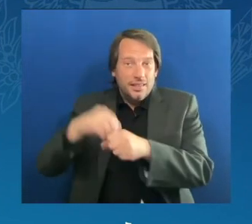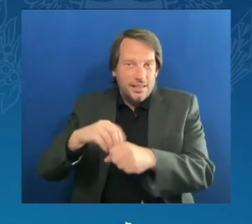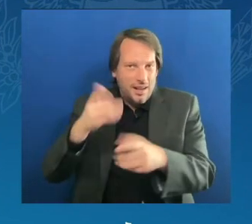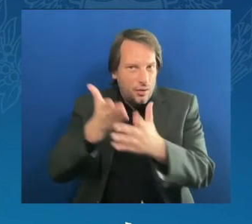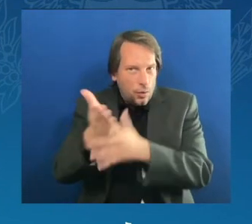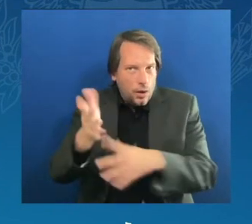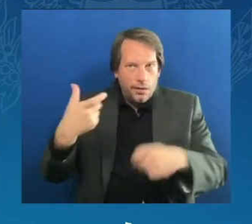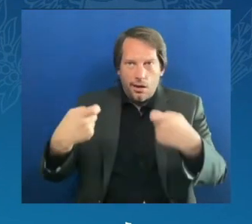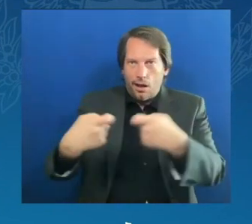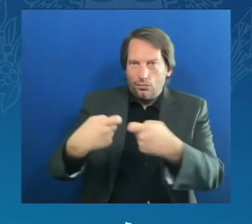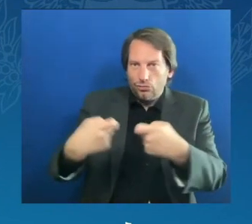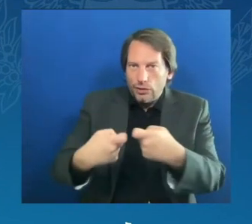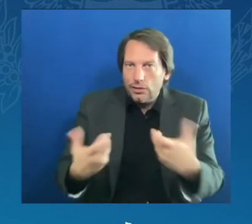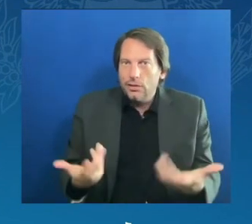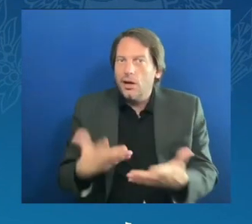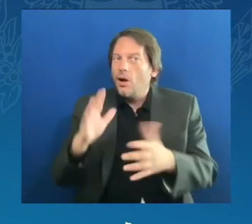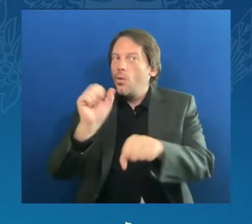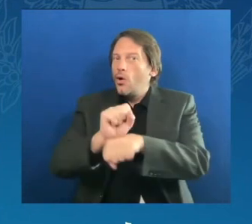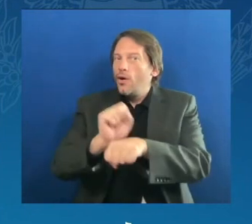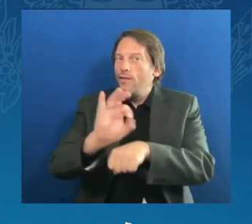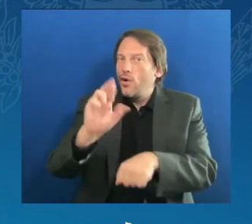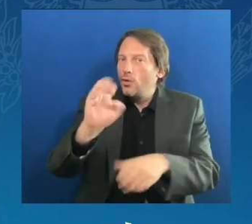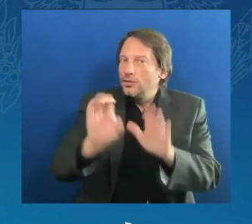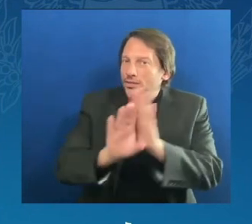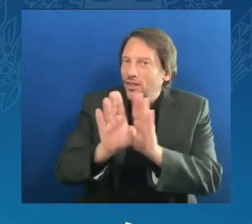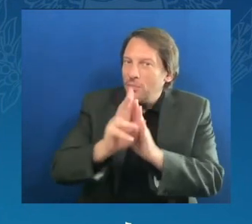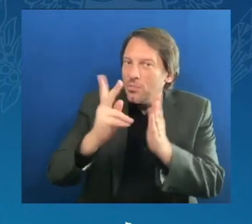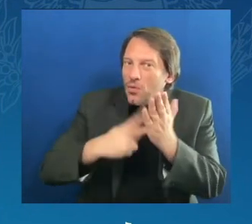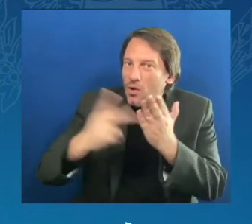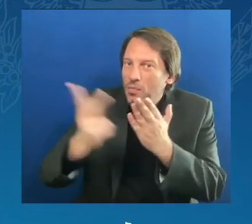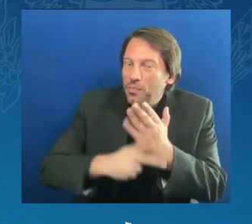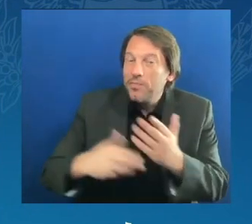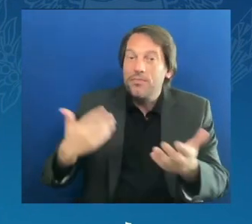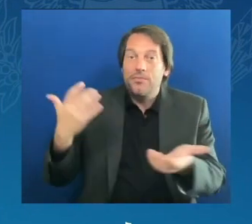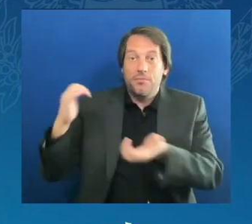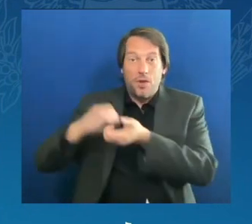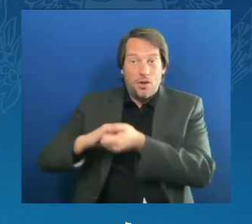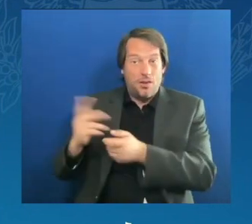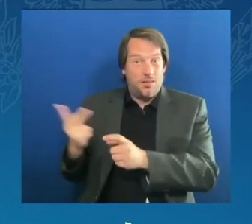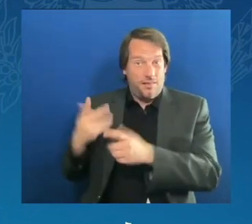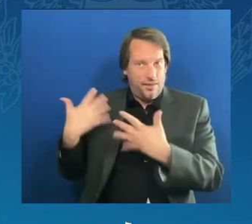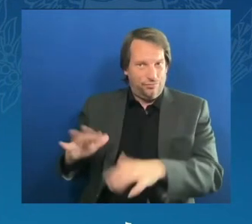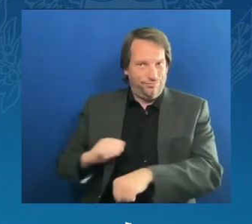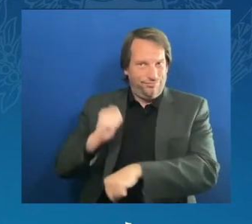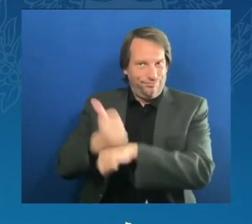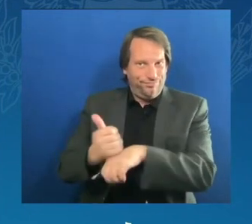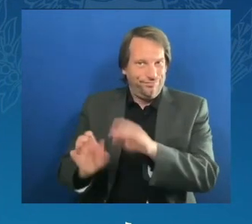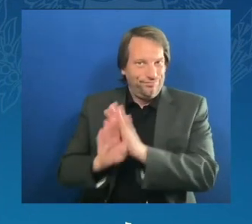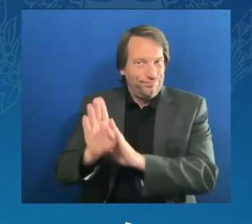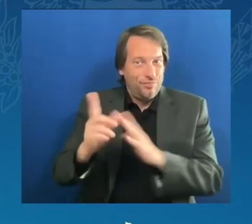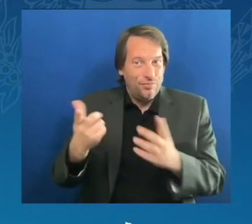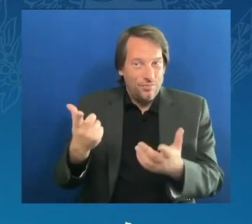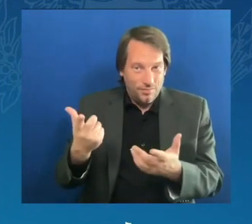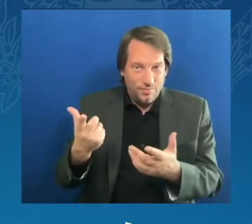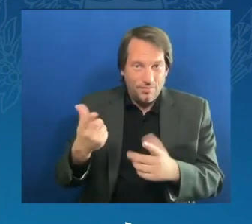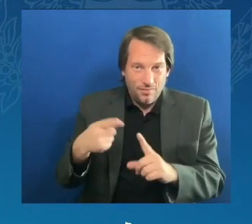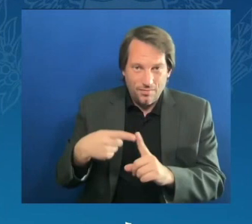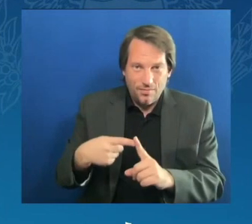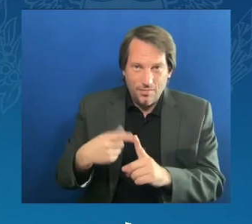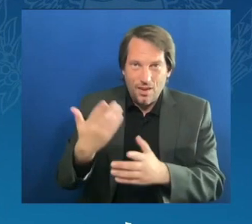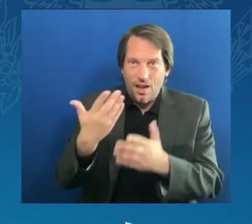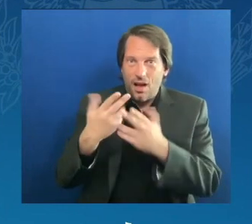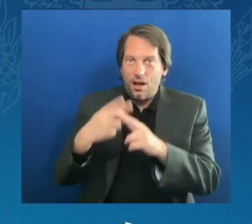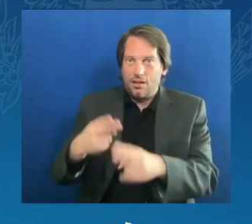is an initiative to advance economic security for women. We have launched the Good Governance, Good Jobs Declaration, which